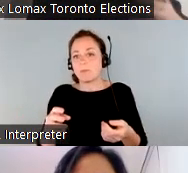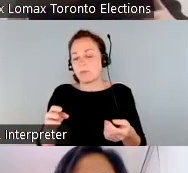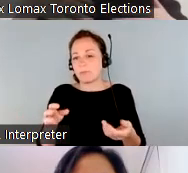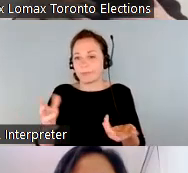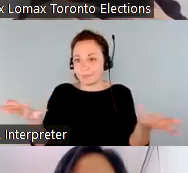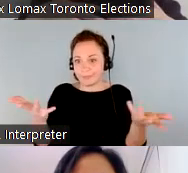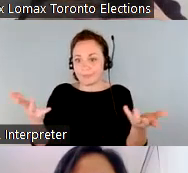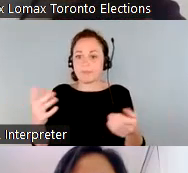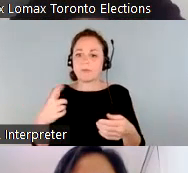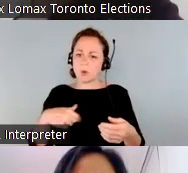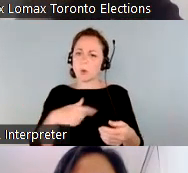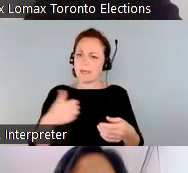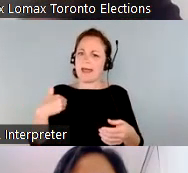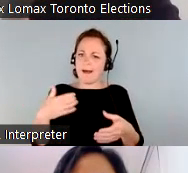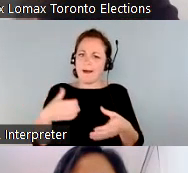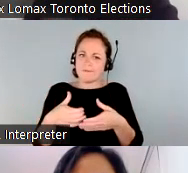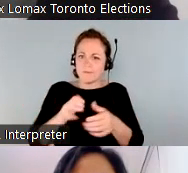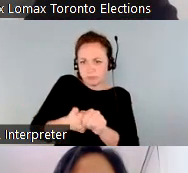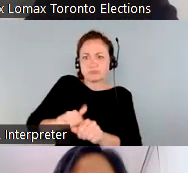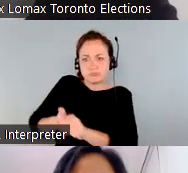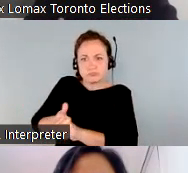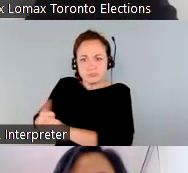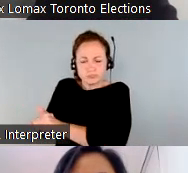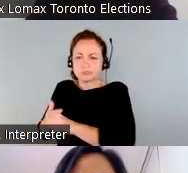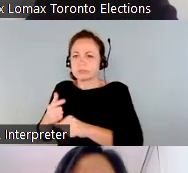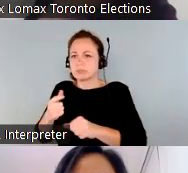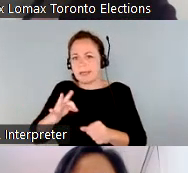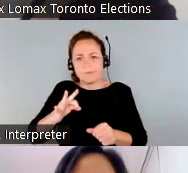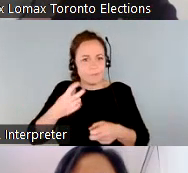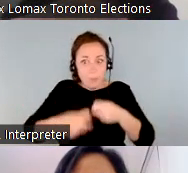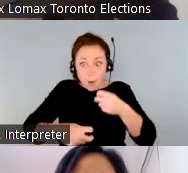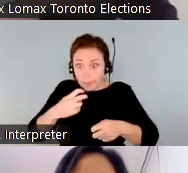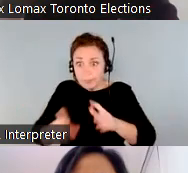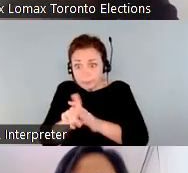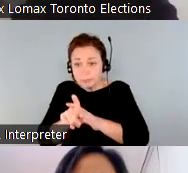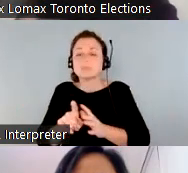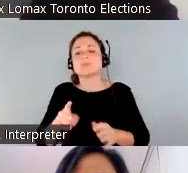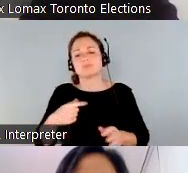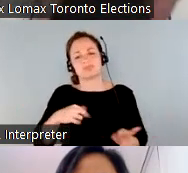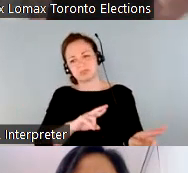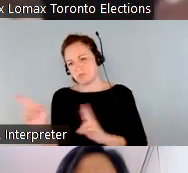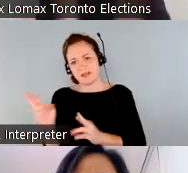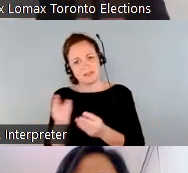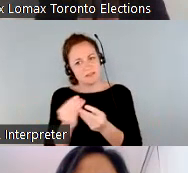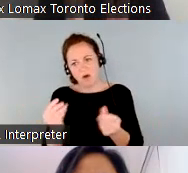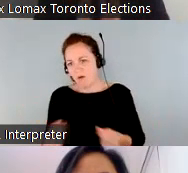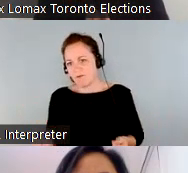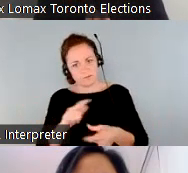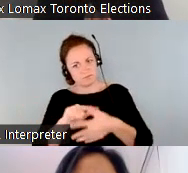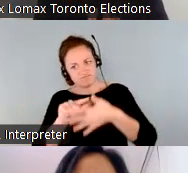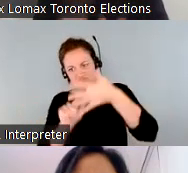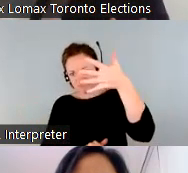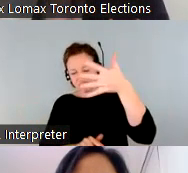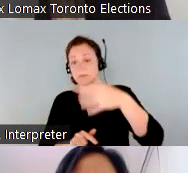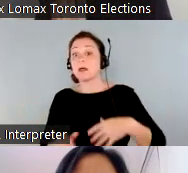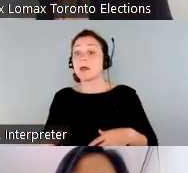of measures in place that if something goes wrong in the polling place, there are ways to resolve it. And anybody that is in the queue